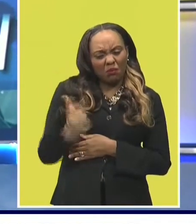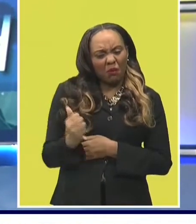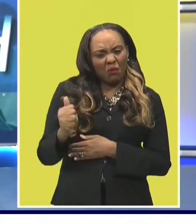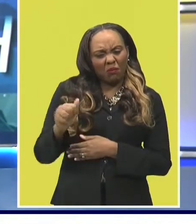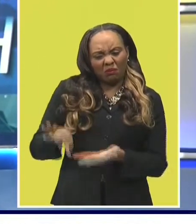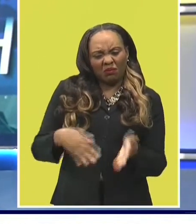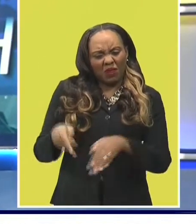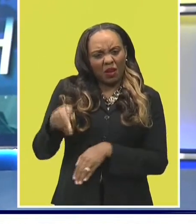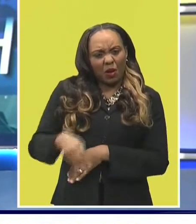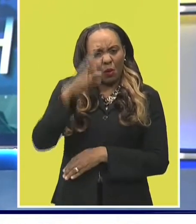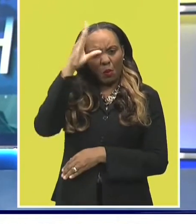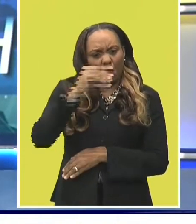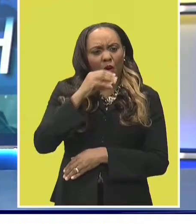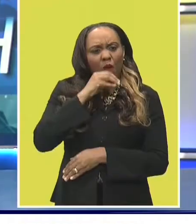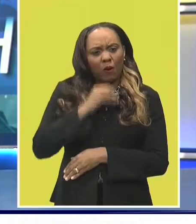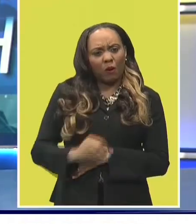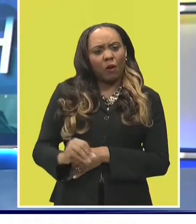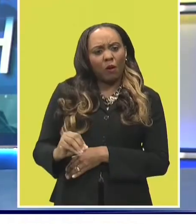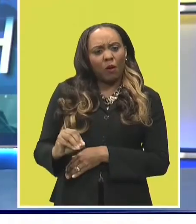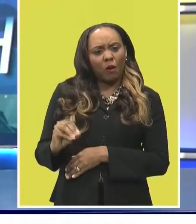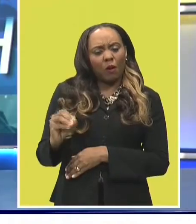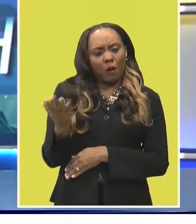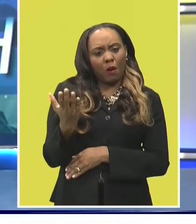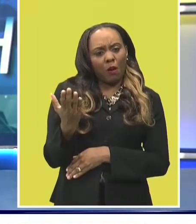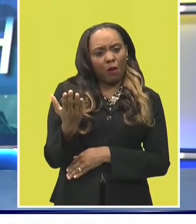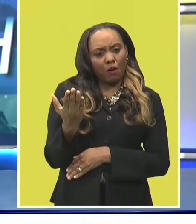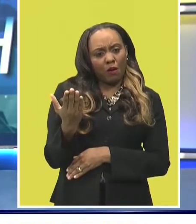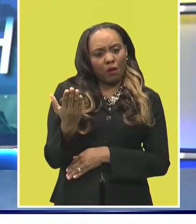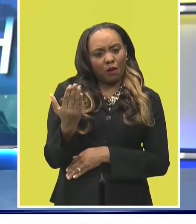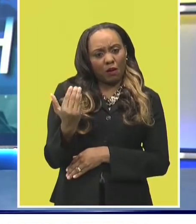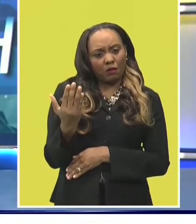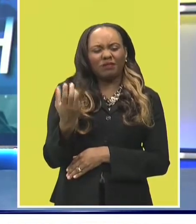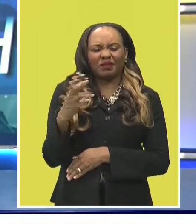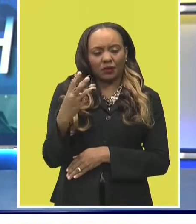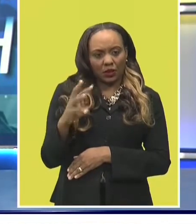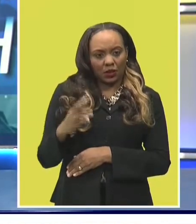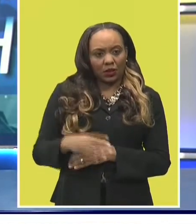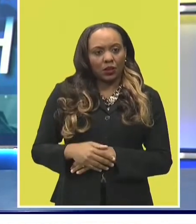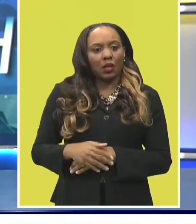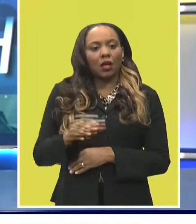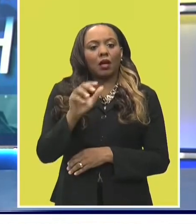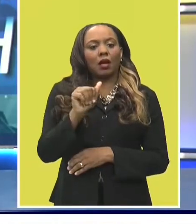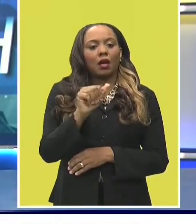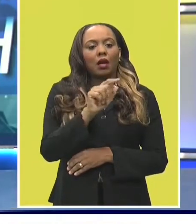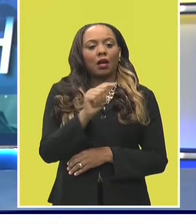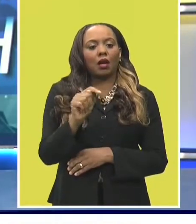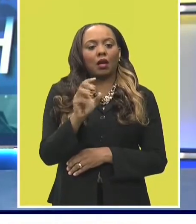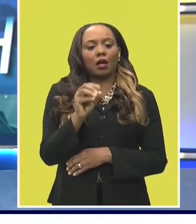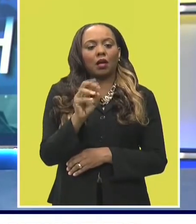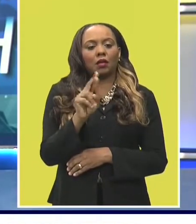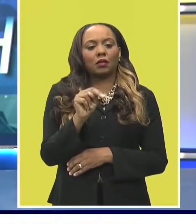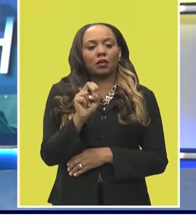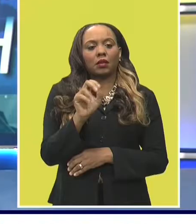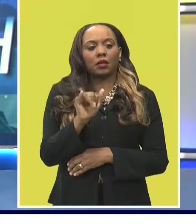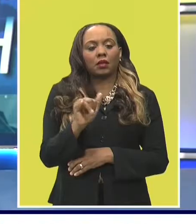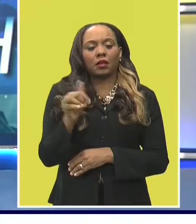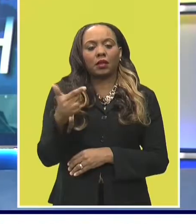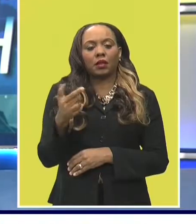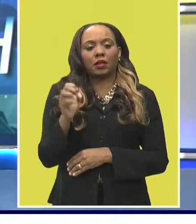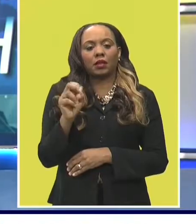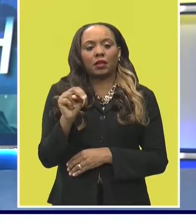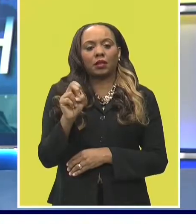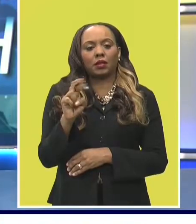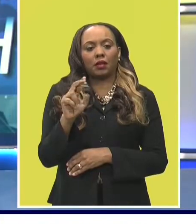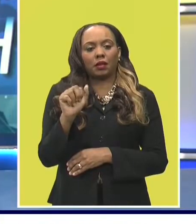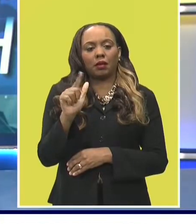schoolboy on the compound of Frederick Smith Secondary School. Attorney General Dale Marshall has issued a directive, and police personnel have